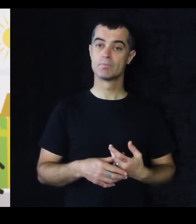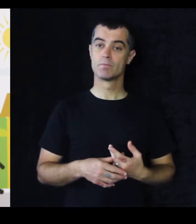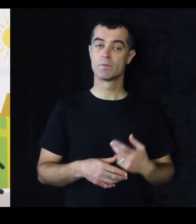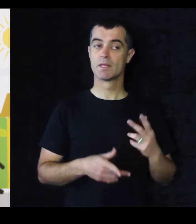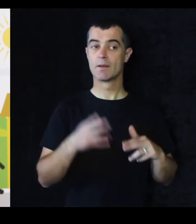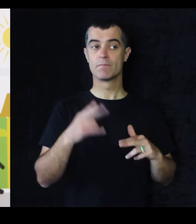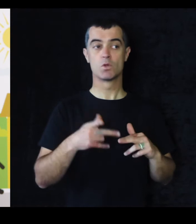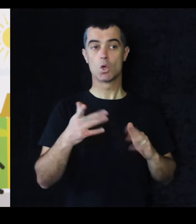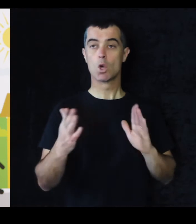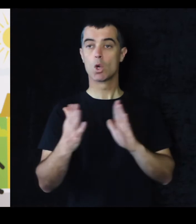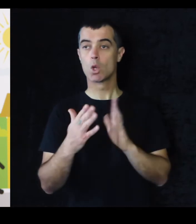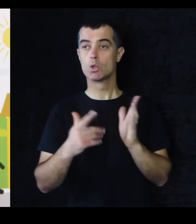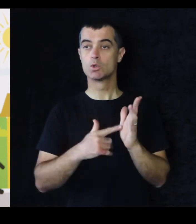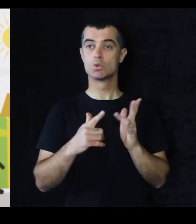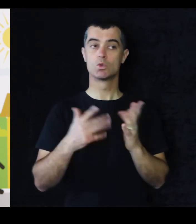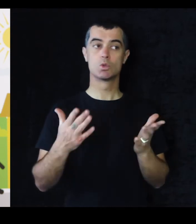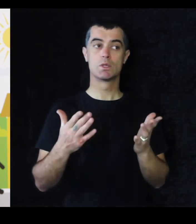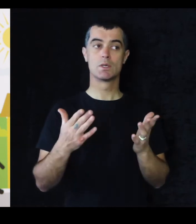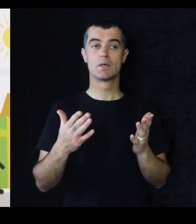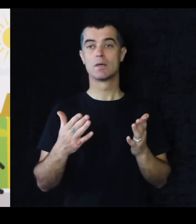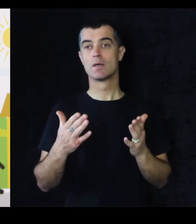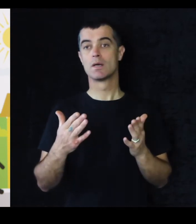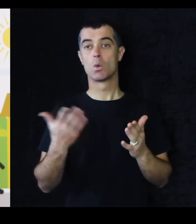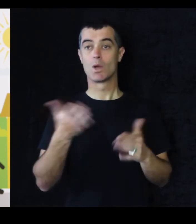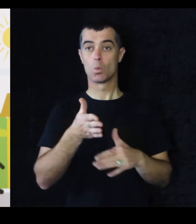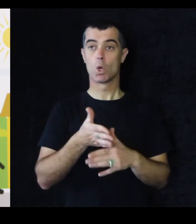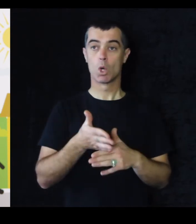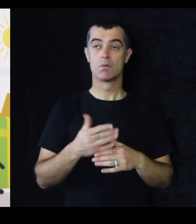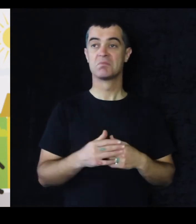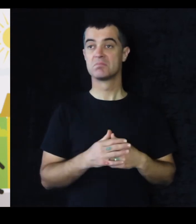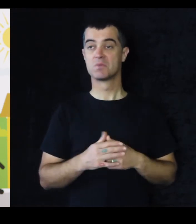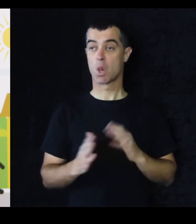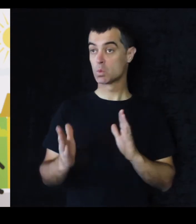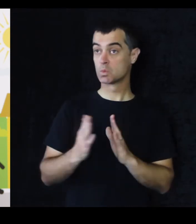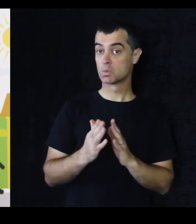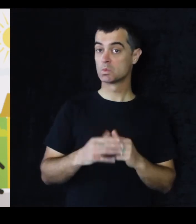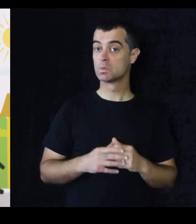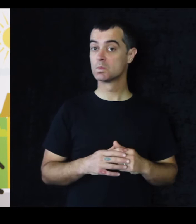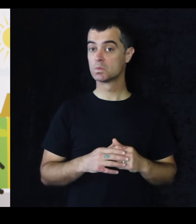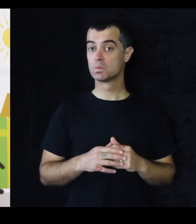if you're close to where your place of employment, if you're close to that,